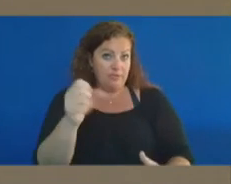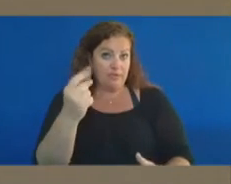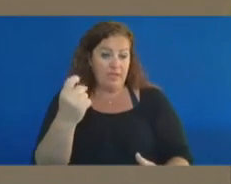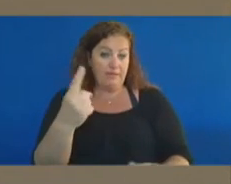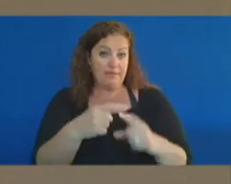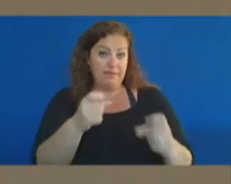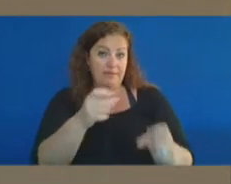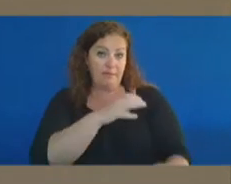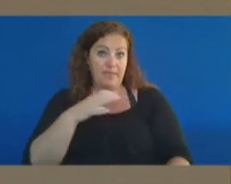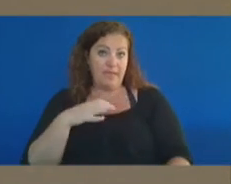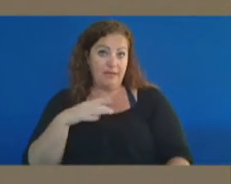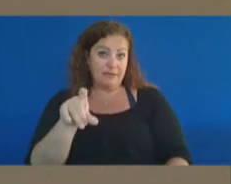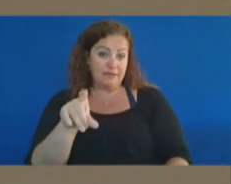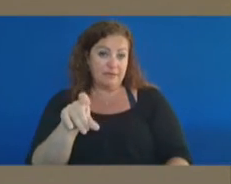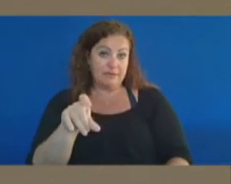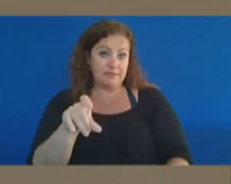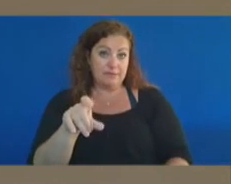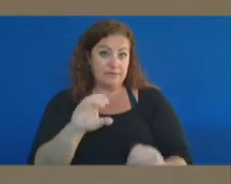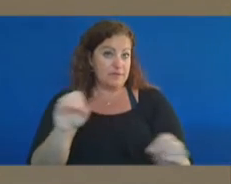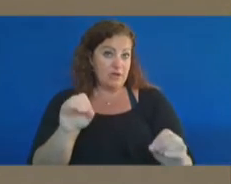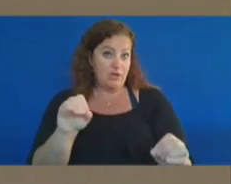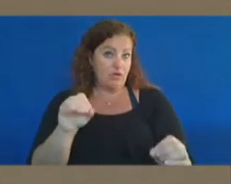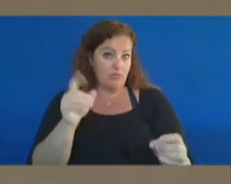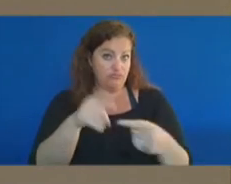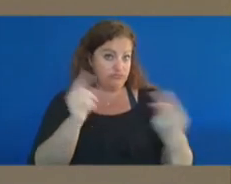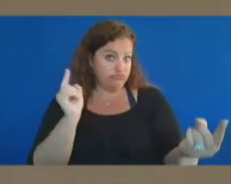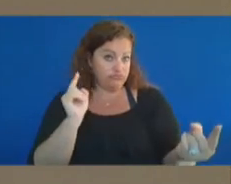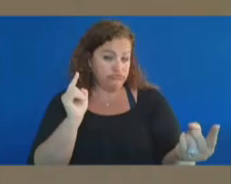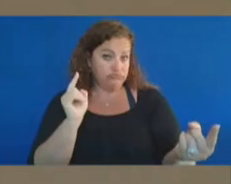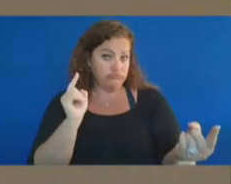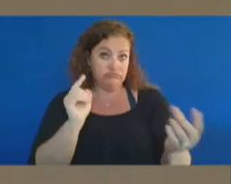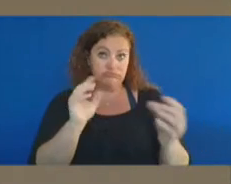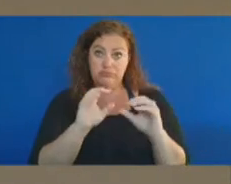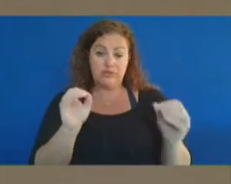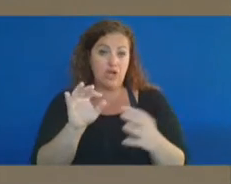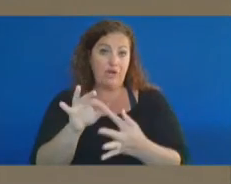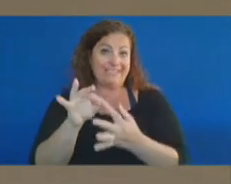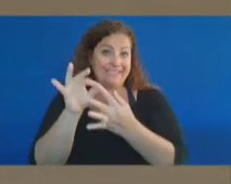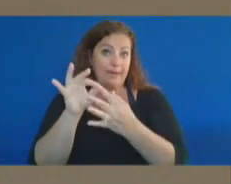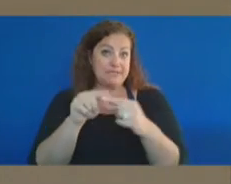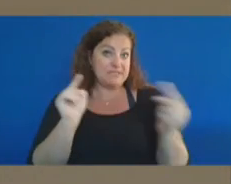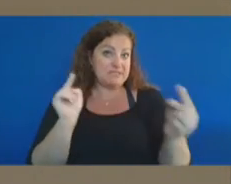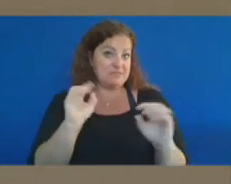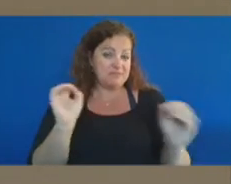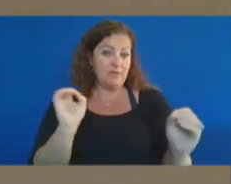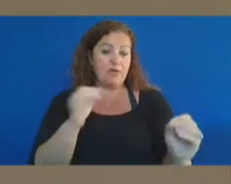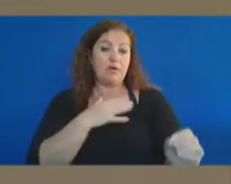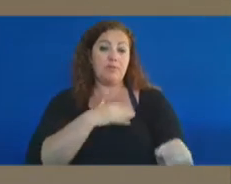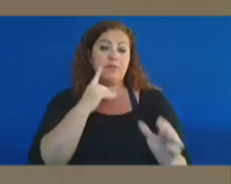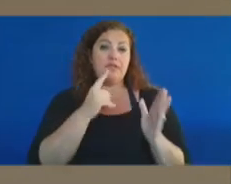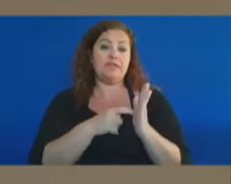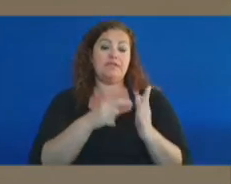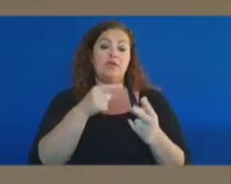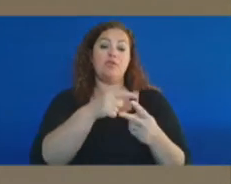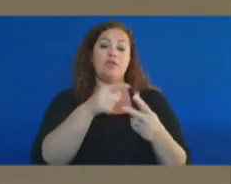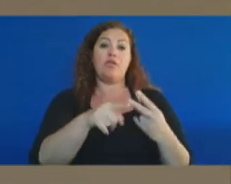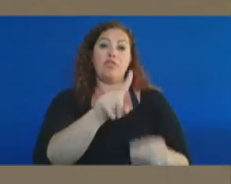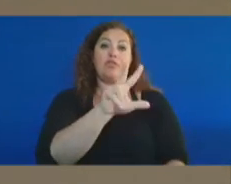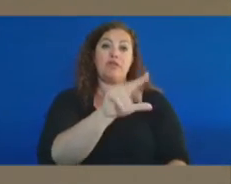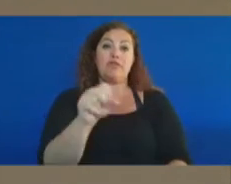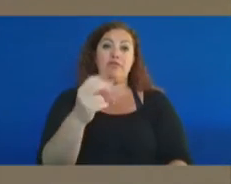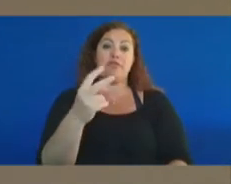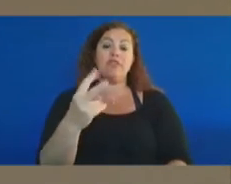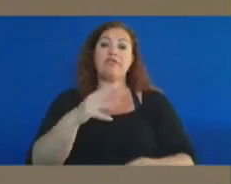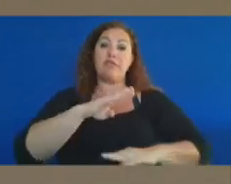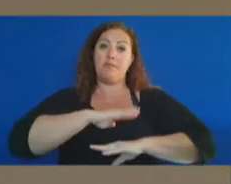council any exceptions hearing no exceptions please note that these petitions meet the following criteria